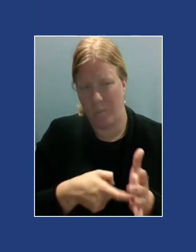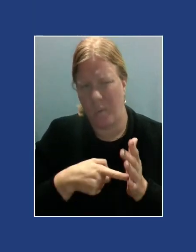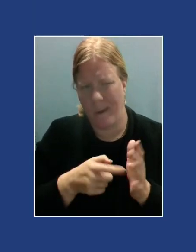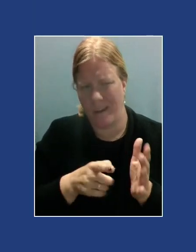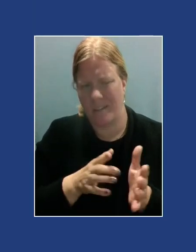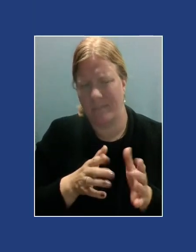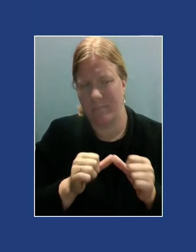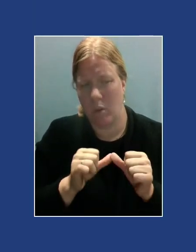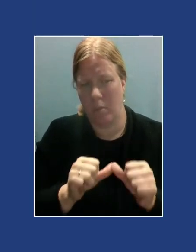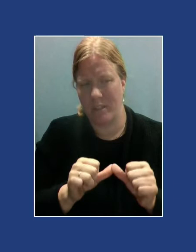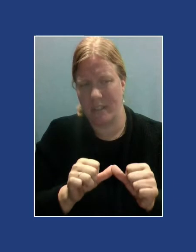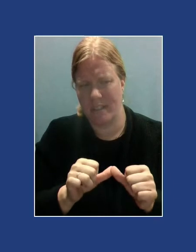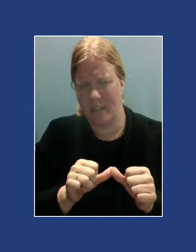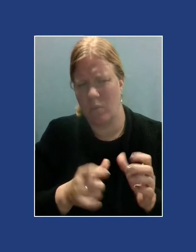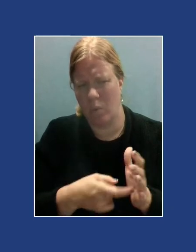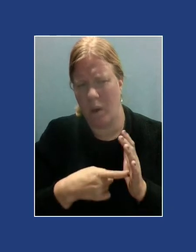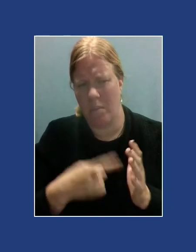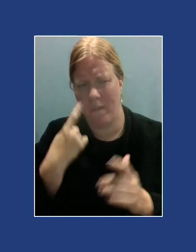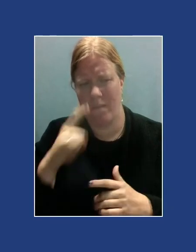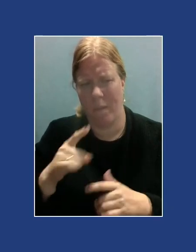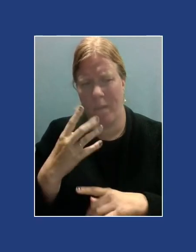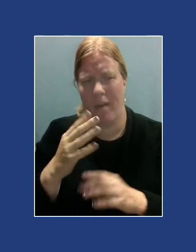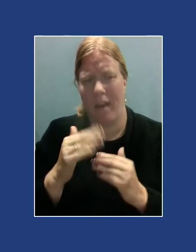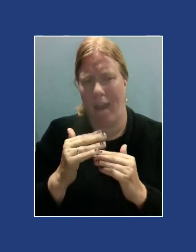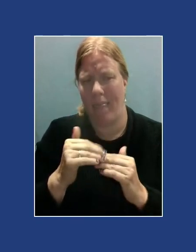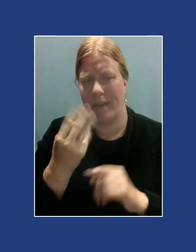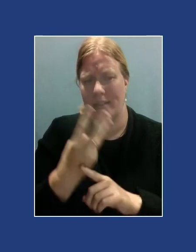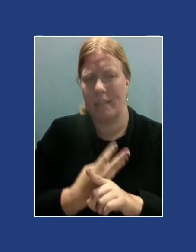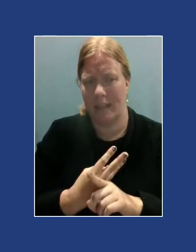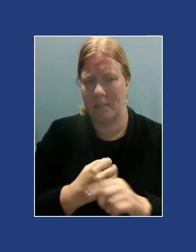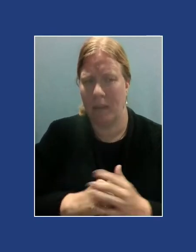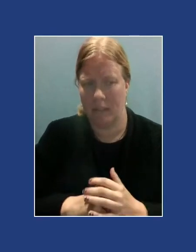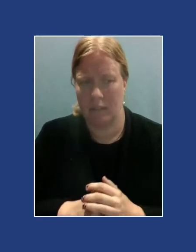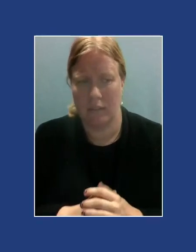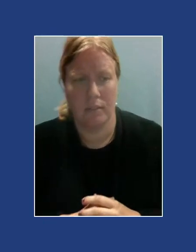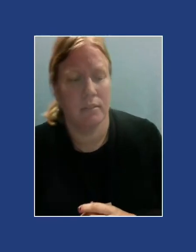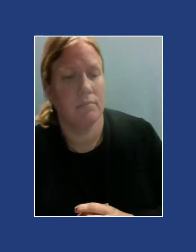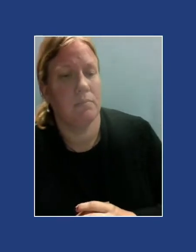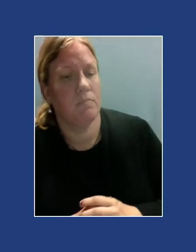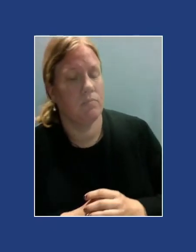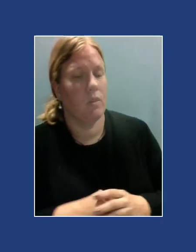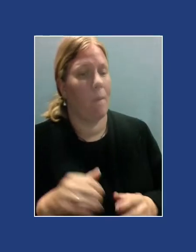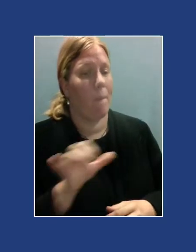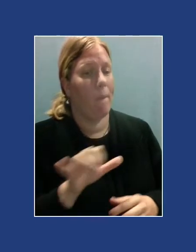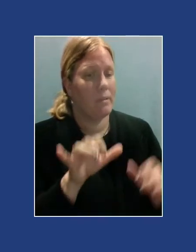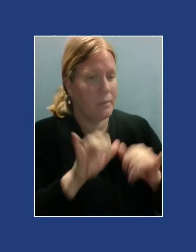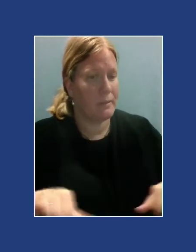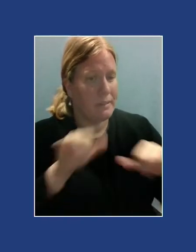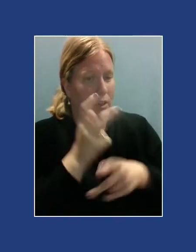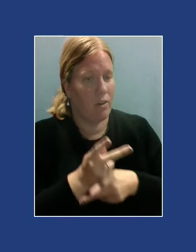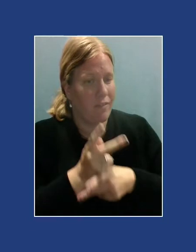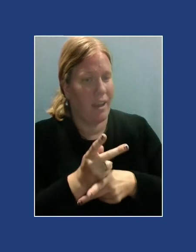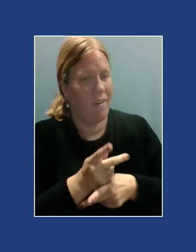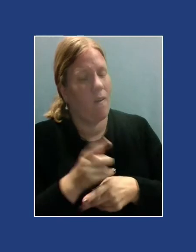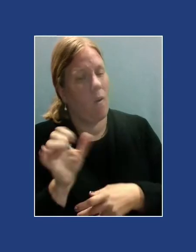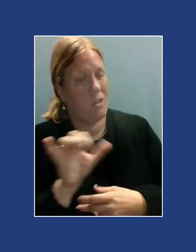of at least 6 months, and the World Professional Association for Transgender Health Standards of Care also have this persistence